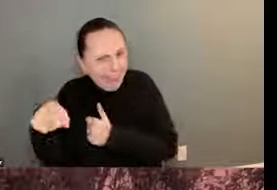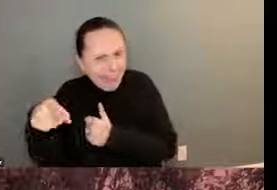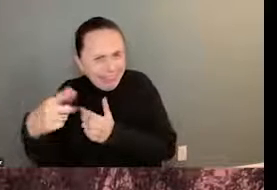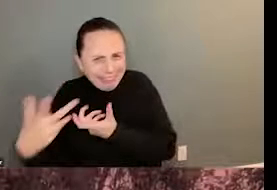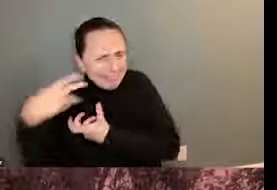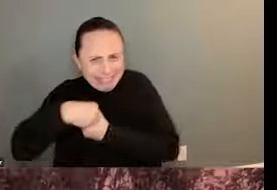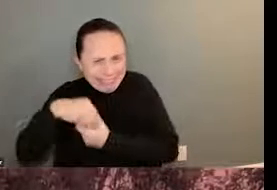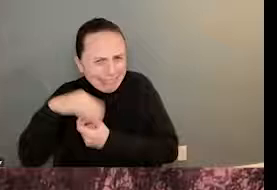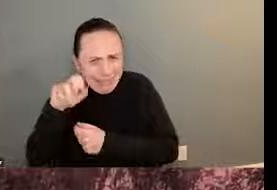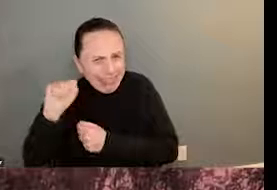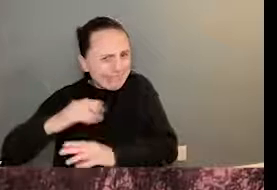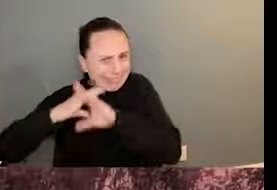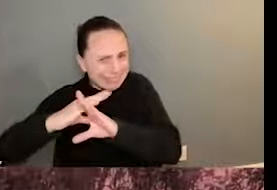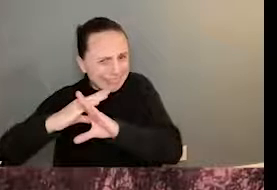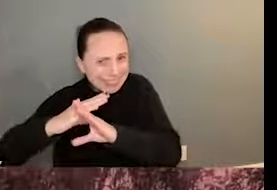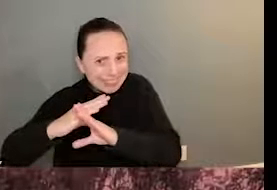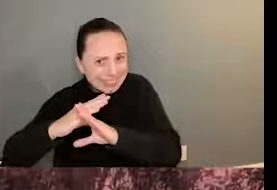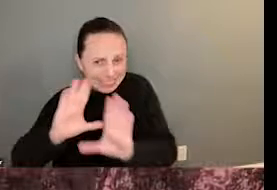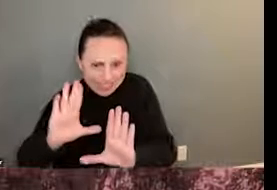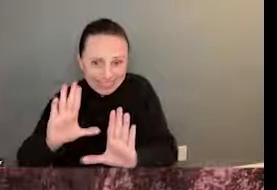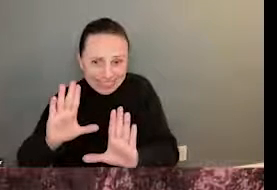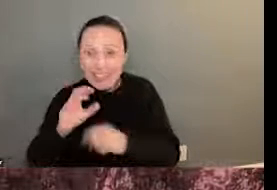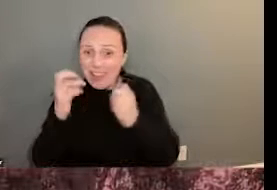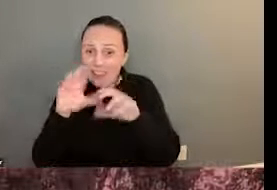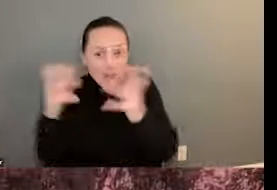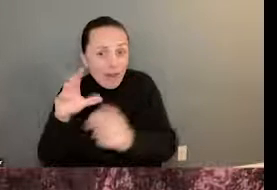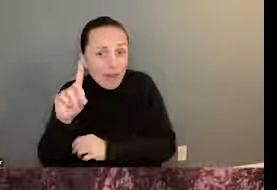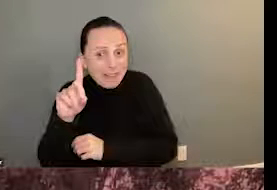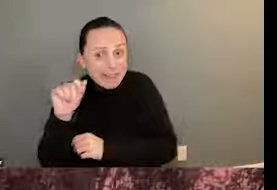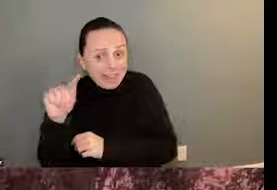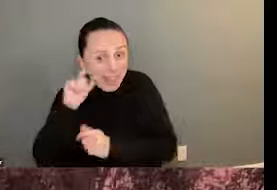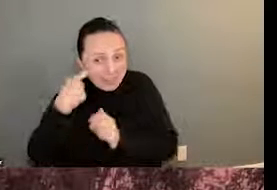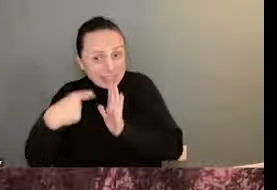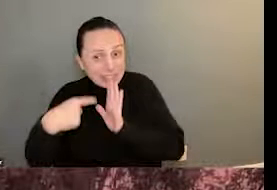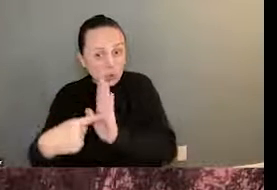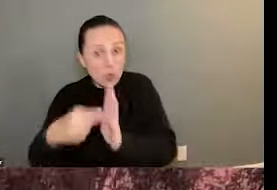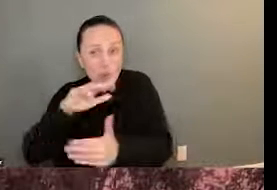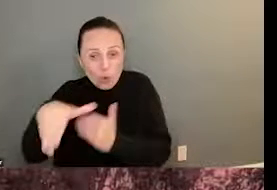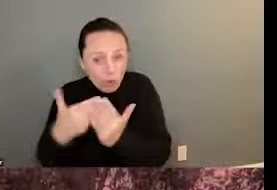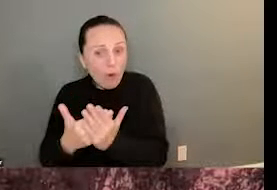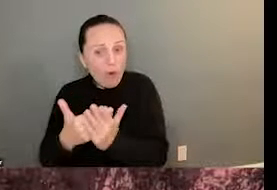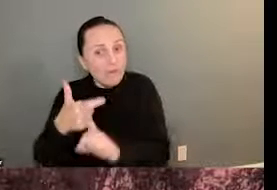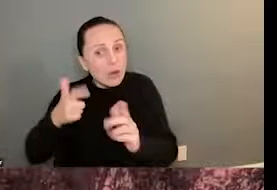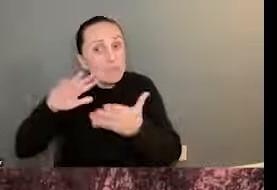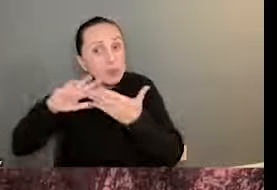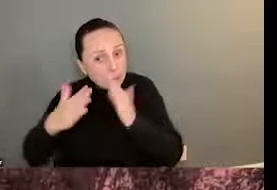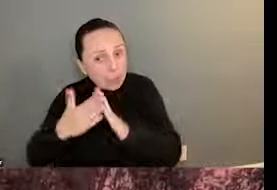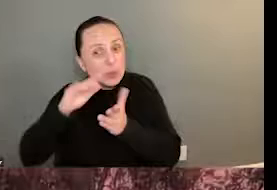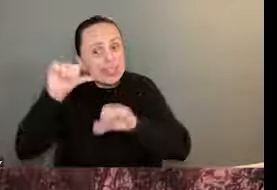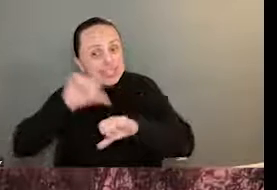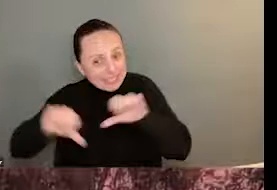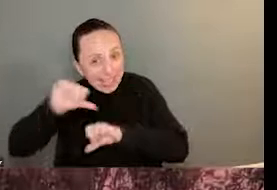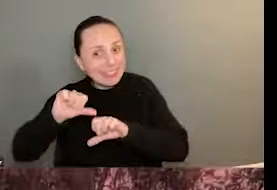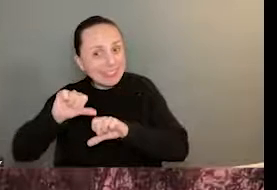biases, should be noted, right? A lot of the data that I just showed y'all is all data from community science